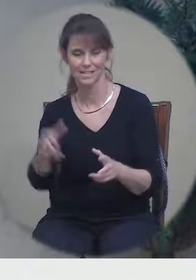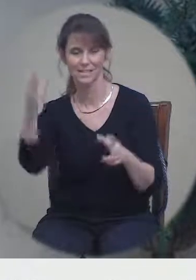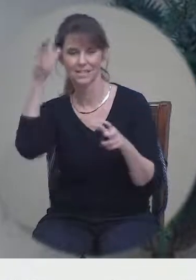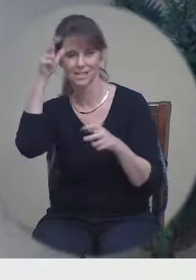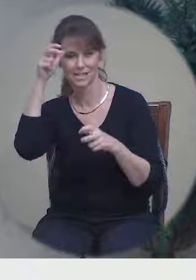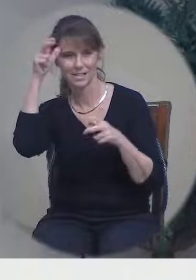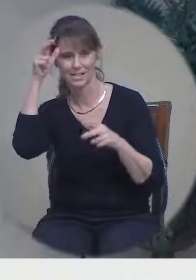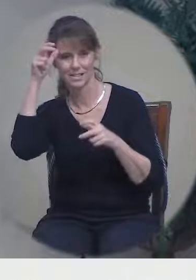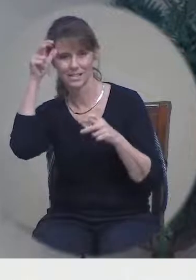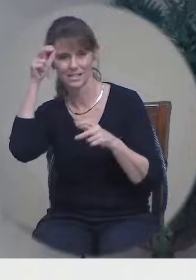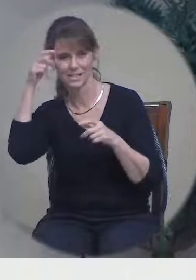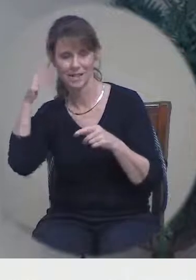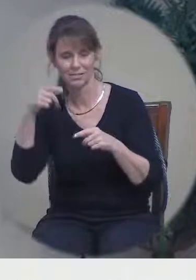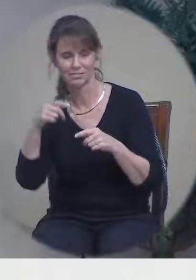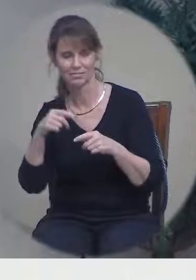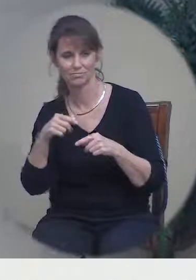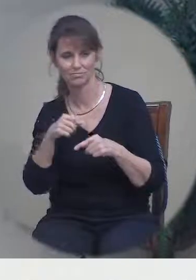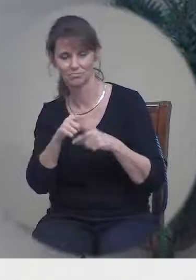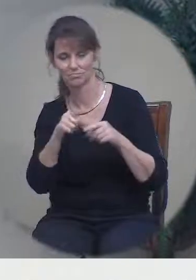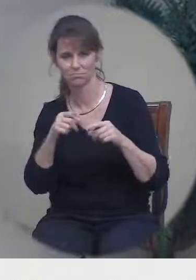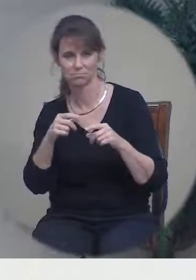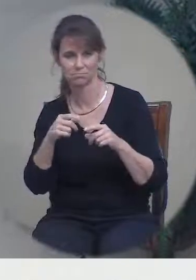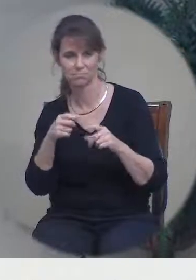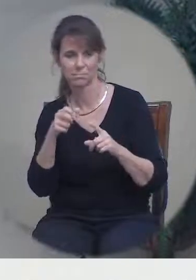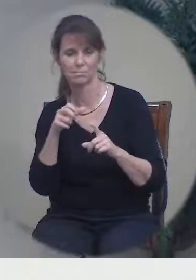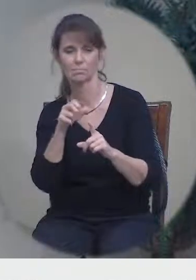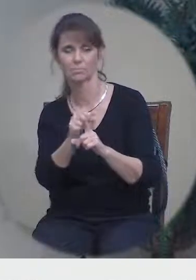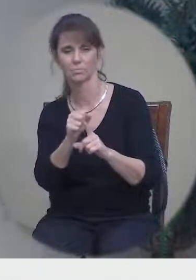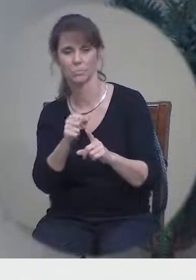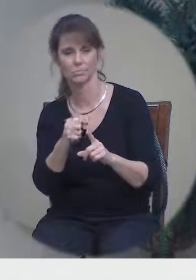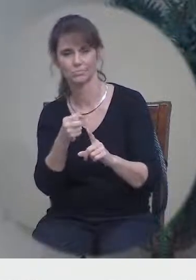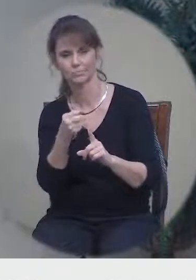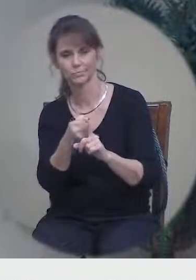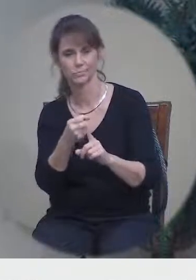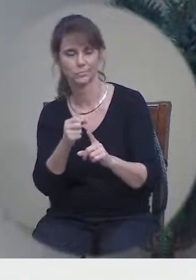afflicted or tried Job.